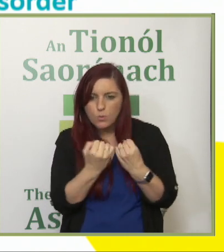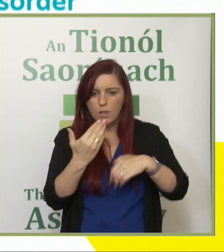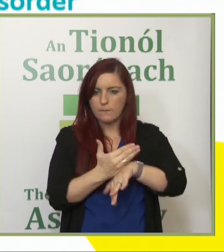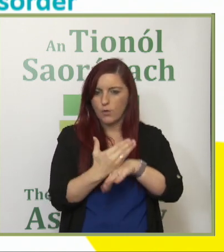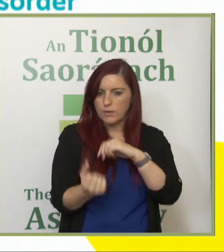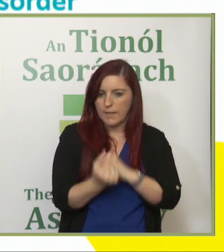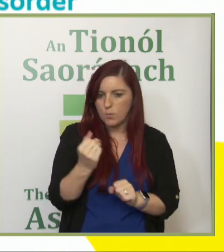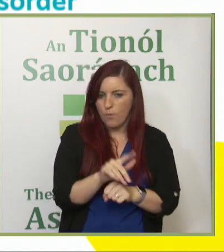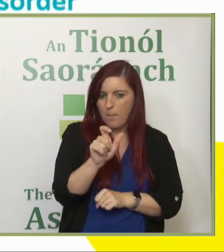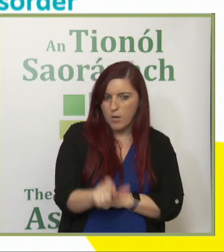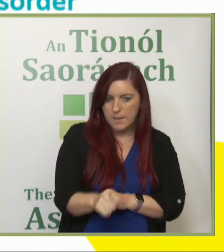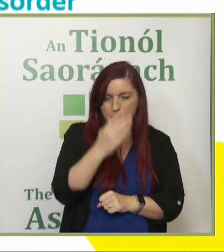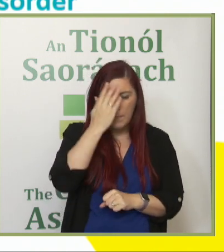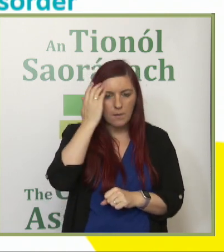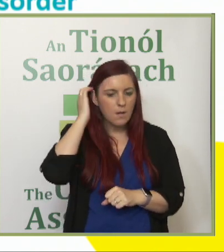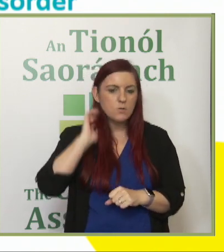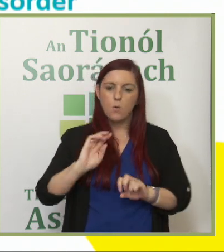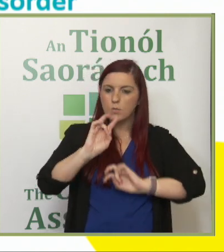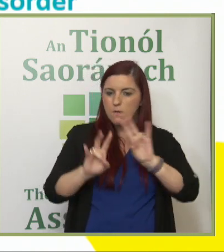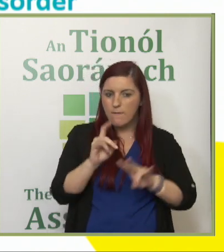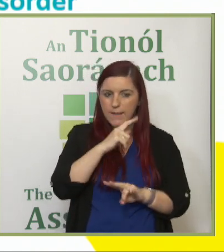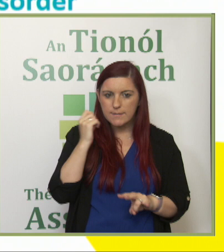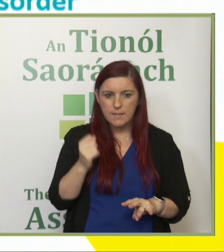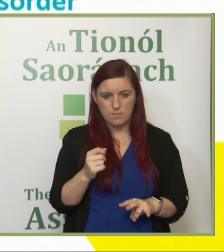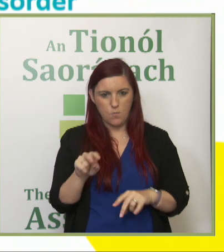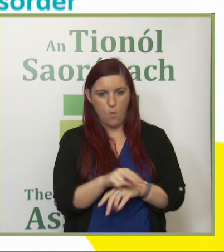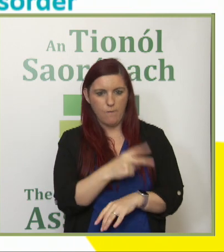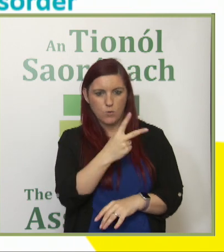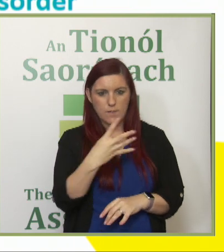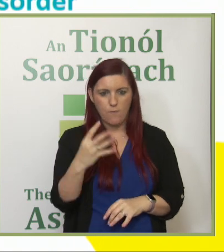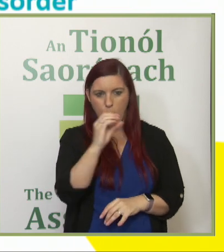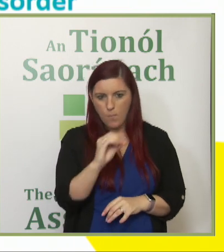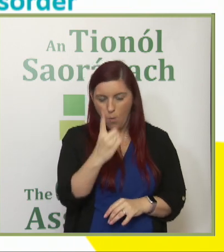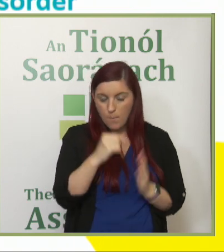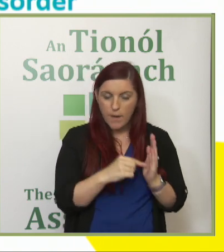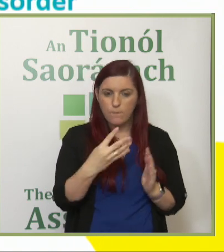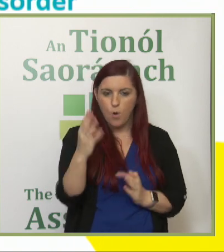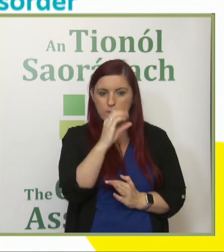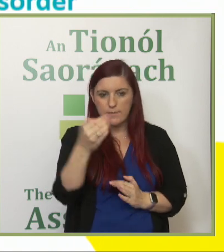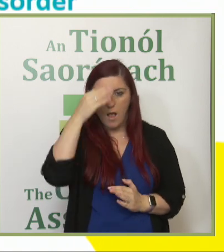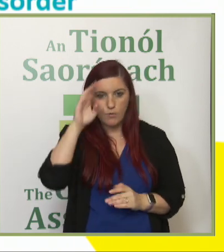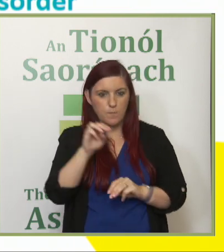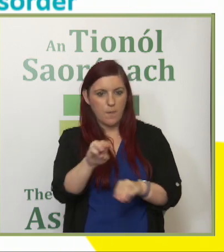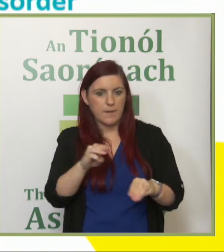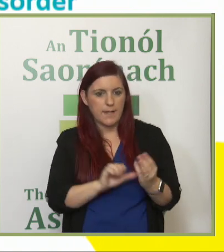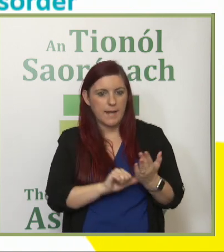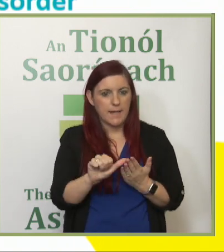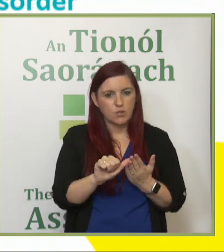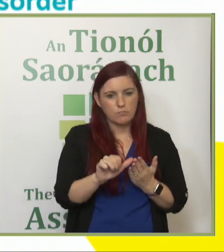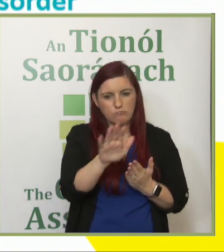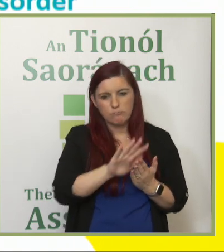user. Our survey data shows that 1.4% of the Irish population aged 15 to 64, equating to